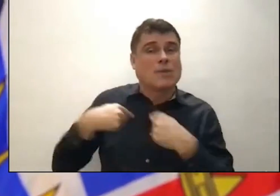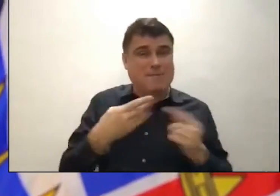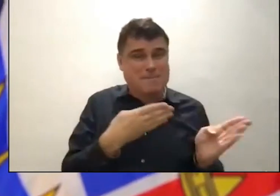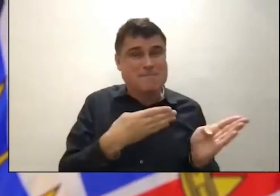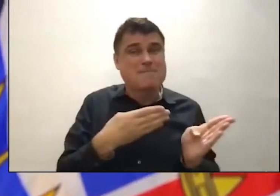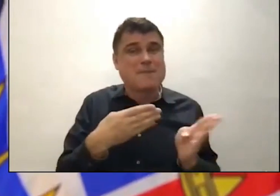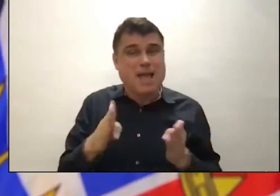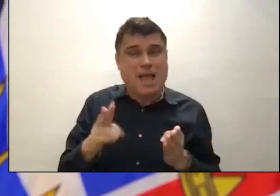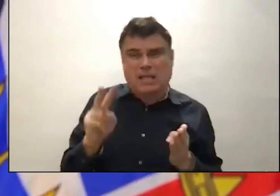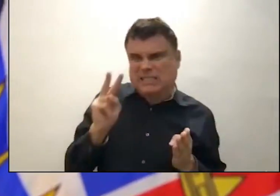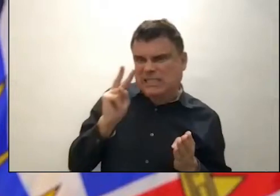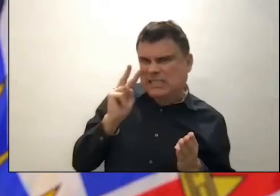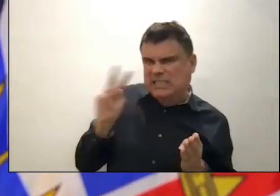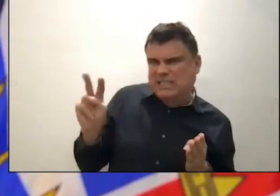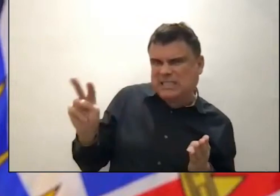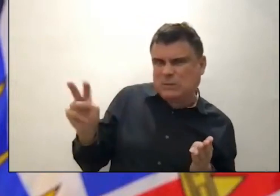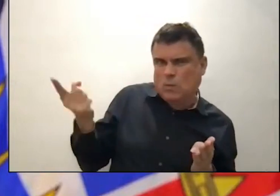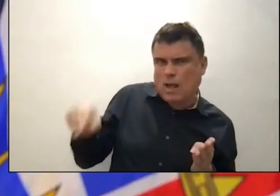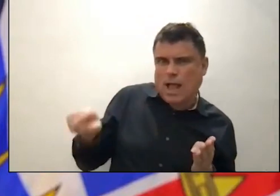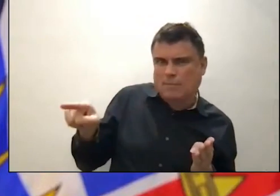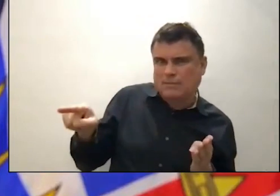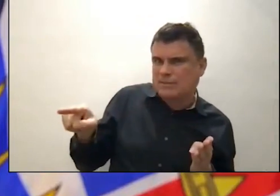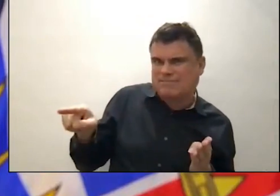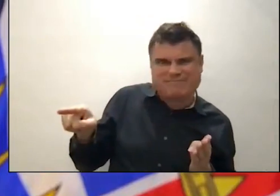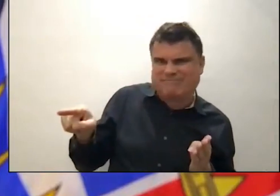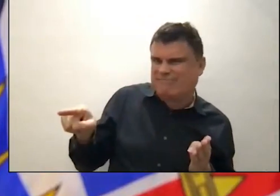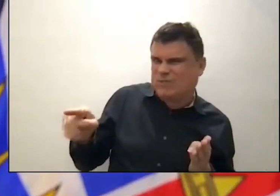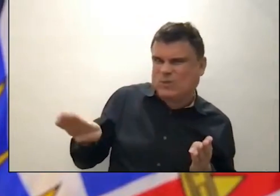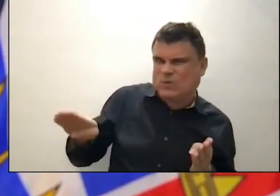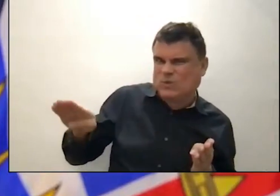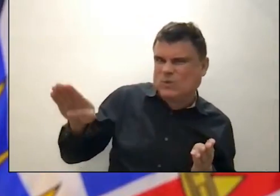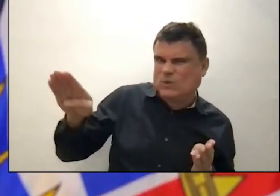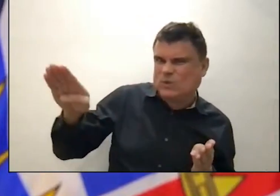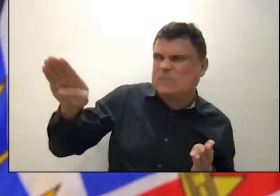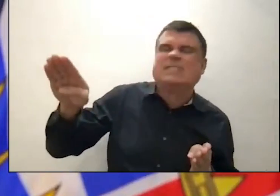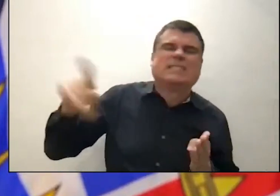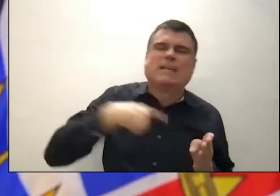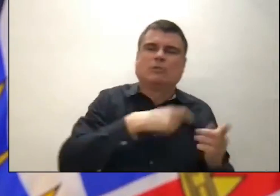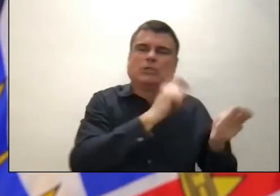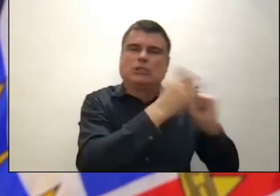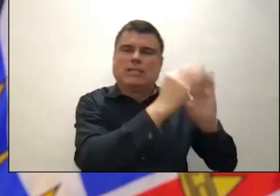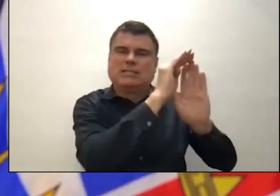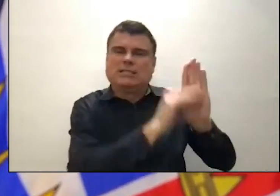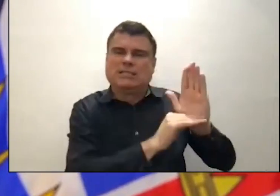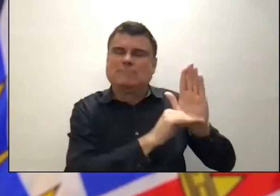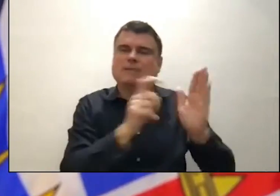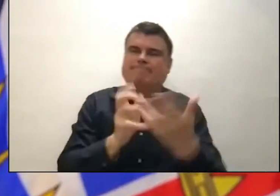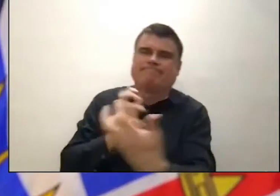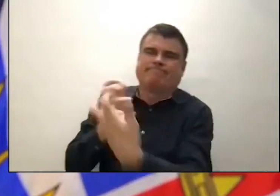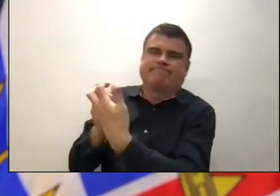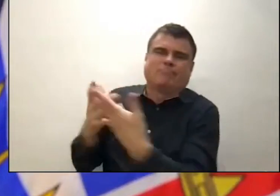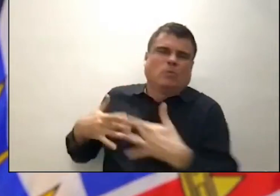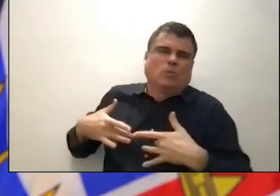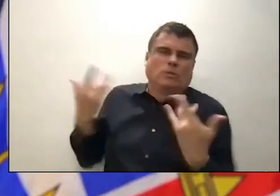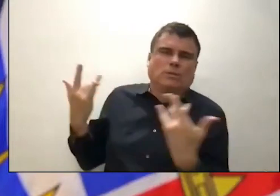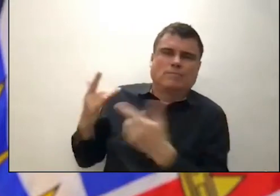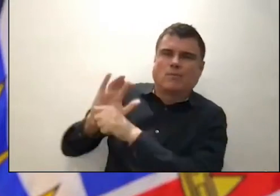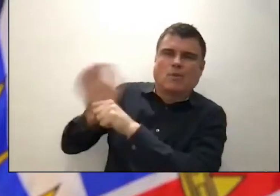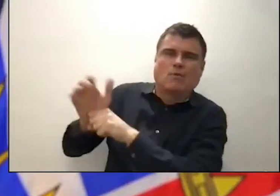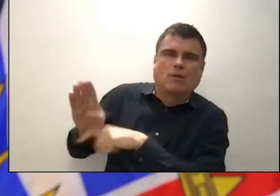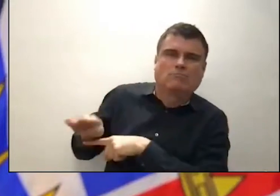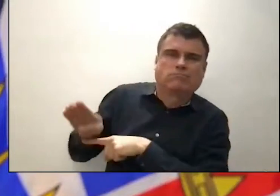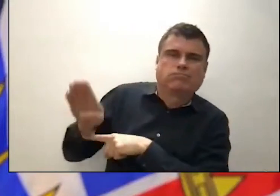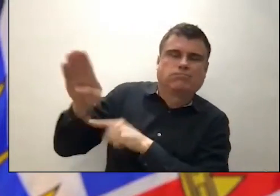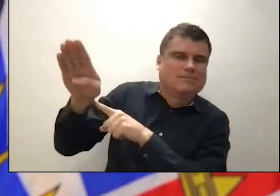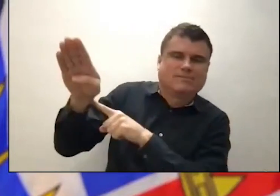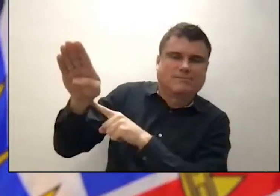basis, and we need to adjust and change when the situation changes. And this new variant has put us in